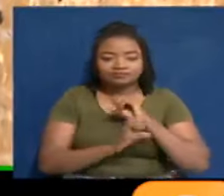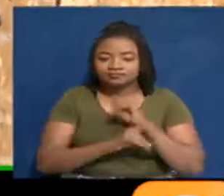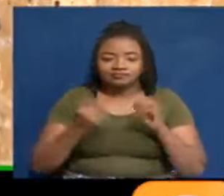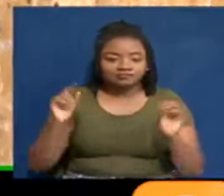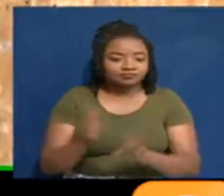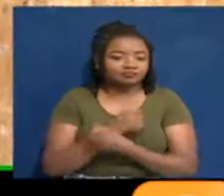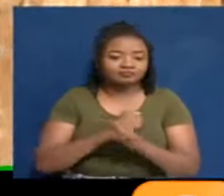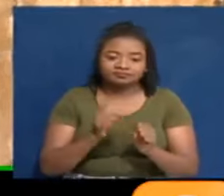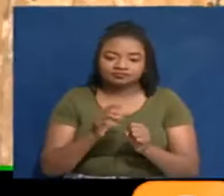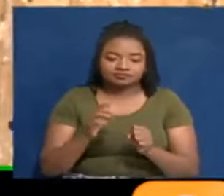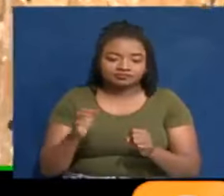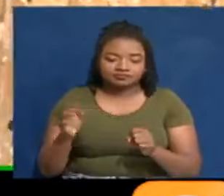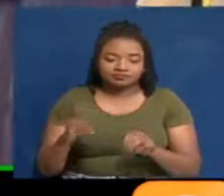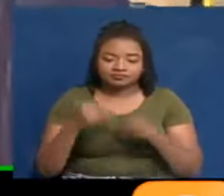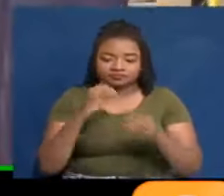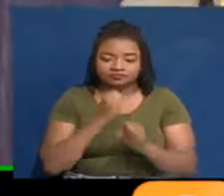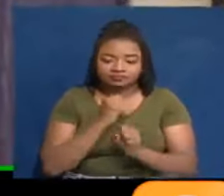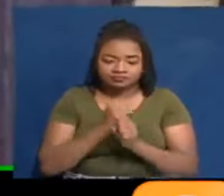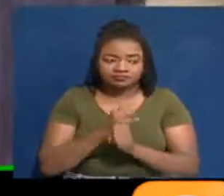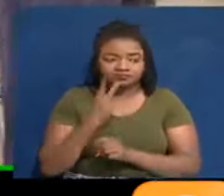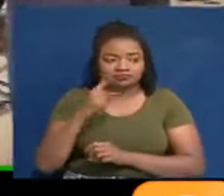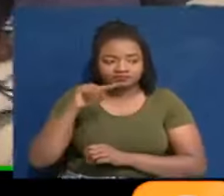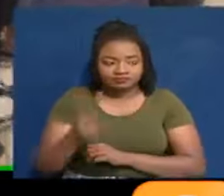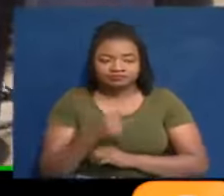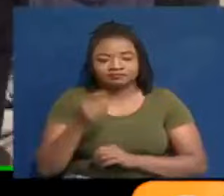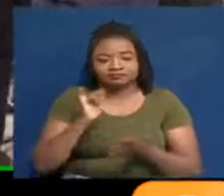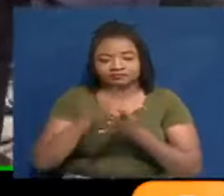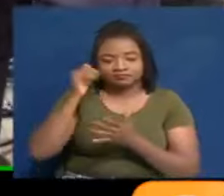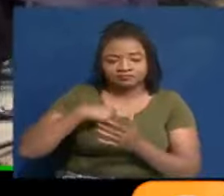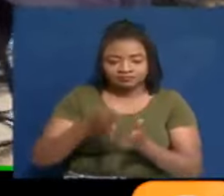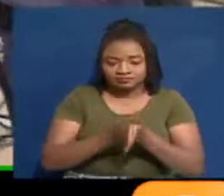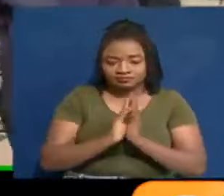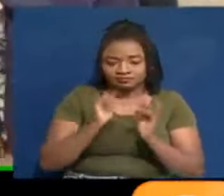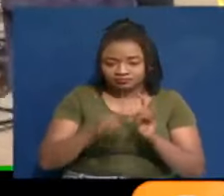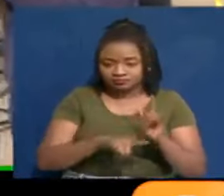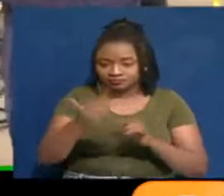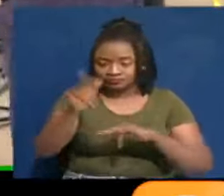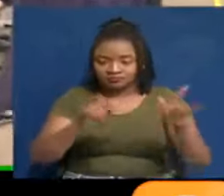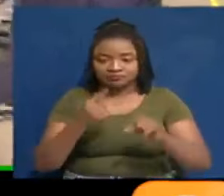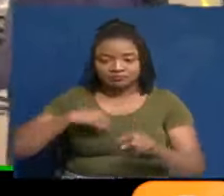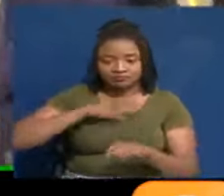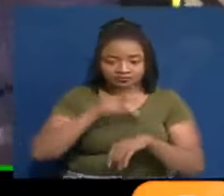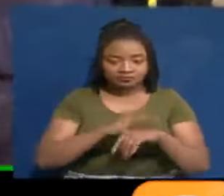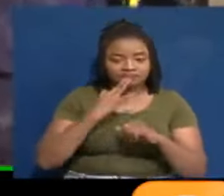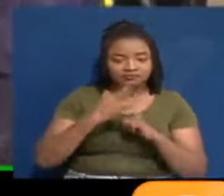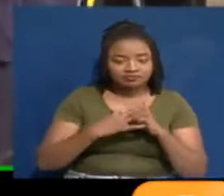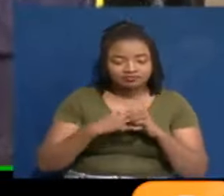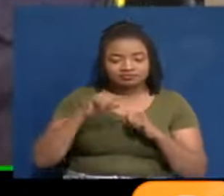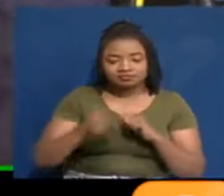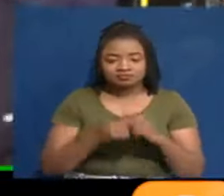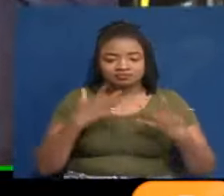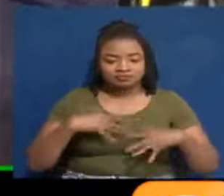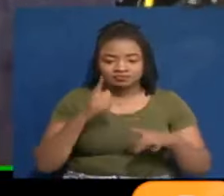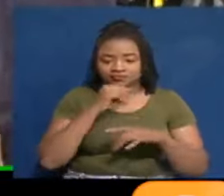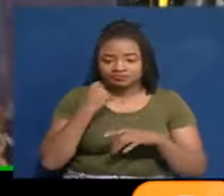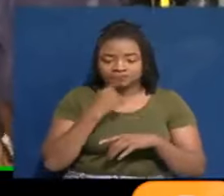know, of our life. And that's where we want to grow the economy so we can absorb more. So you get 800,000 trained people in different fields who are just sitting